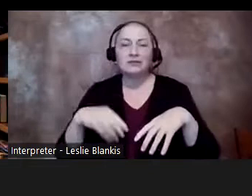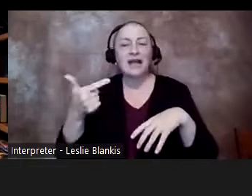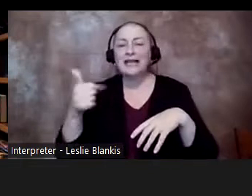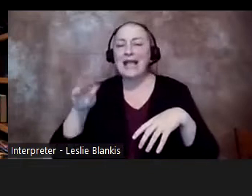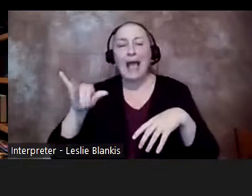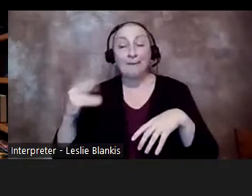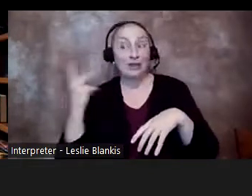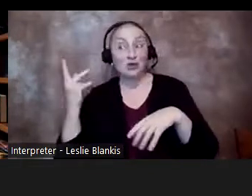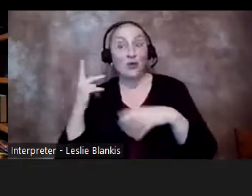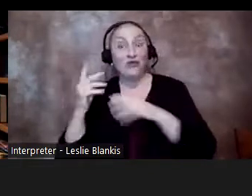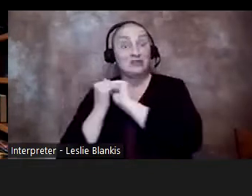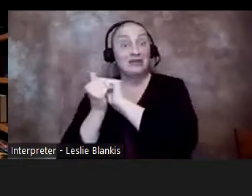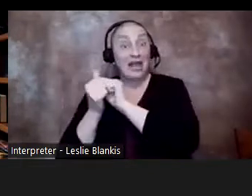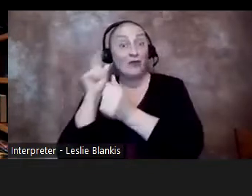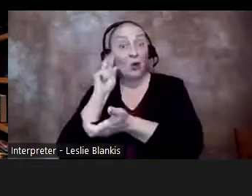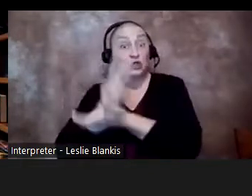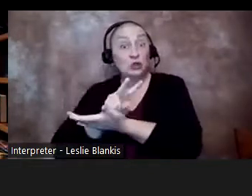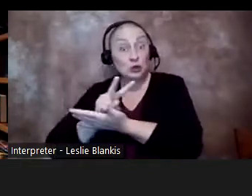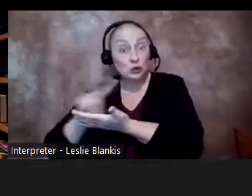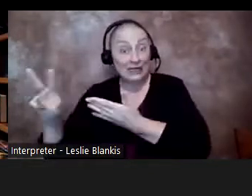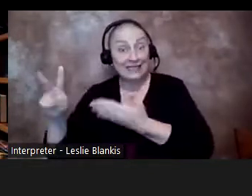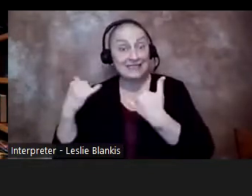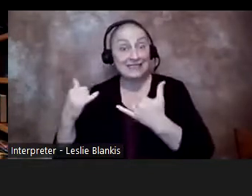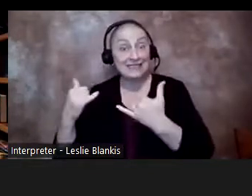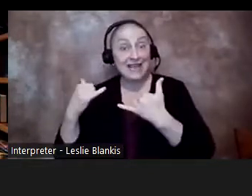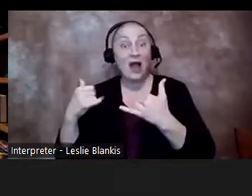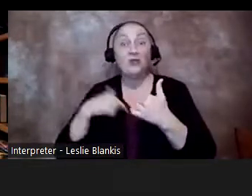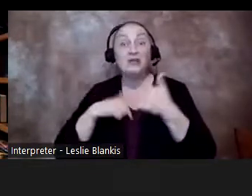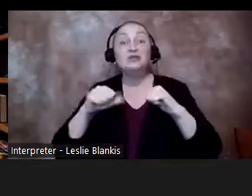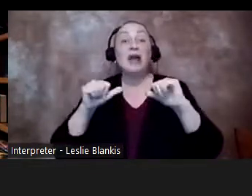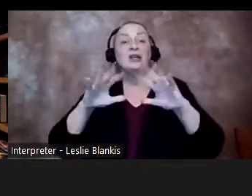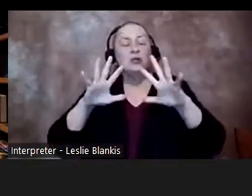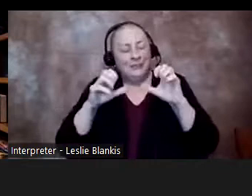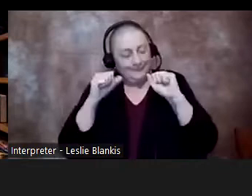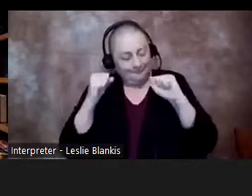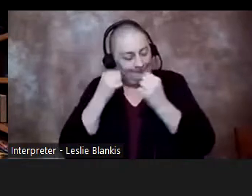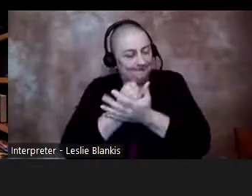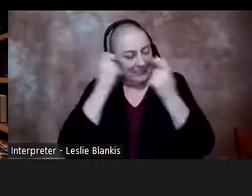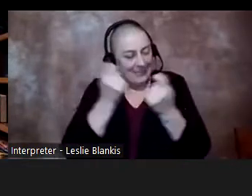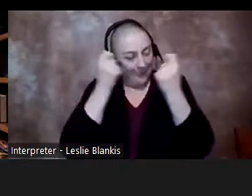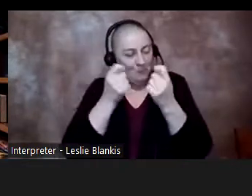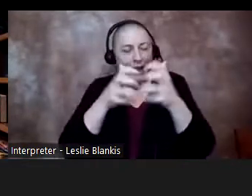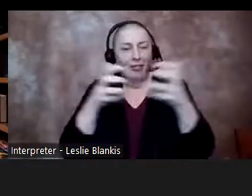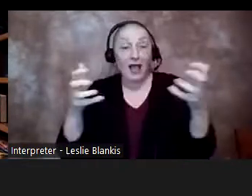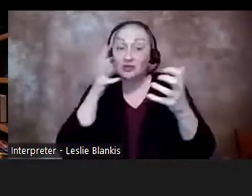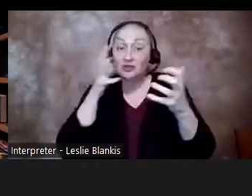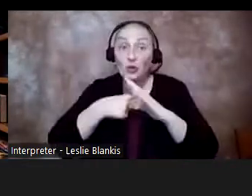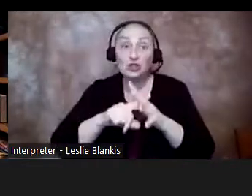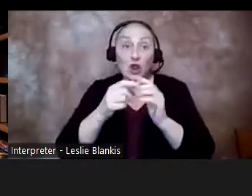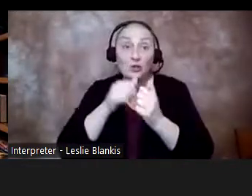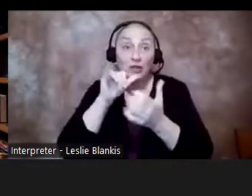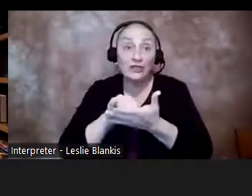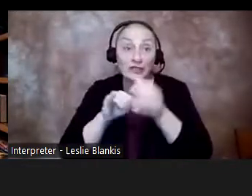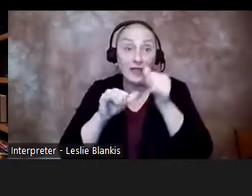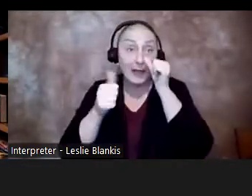Gabby and I have been together for 2 weeks now. We've been trying to celebrate a lot, so we'll start with that.